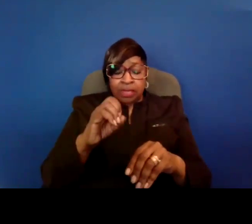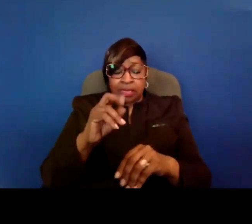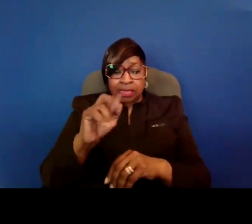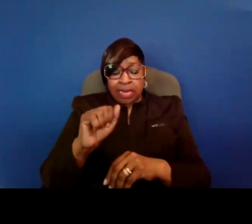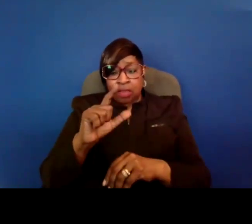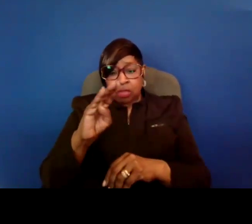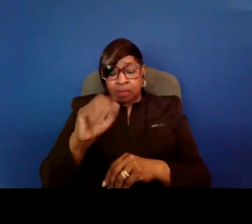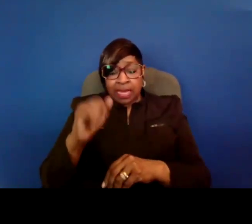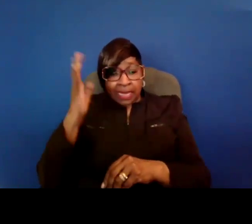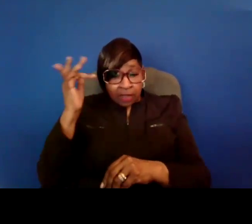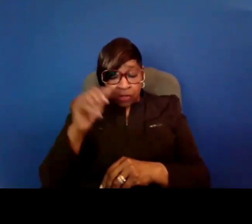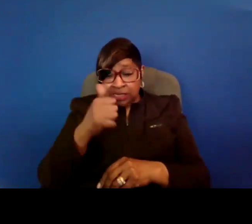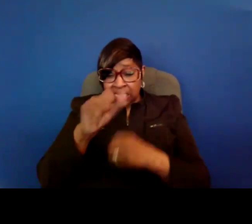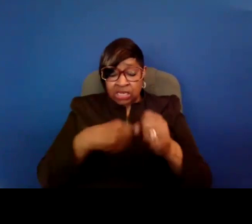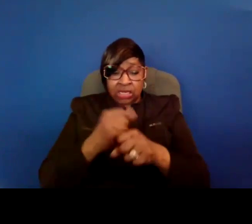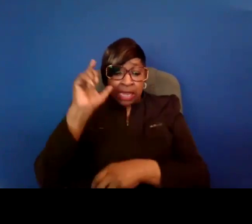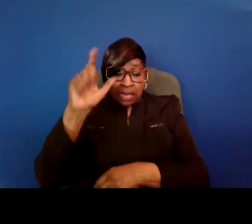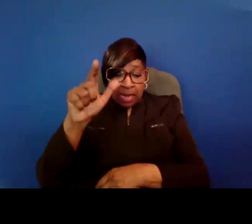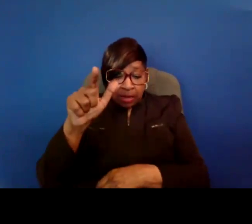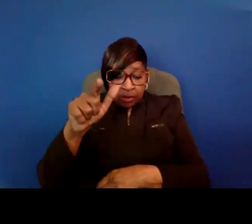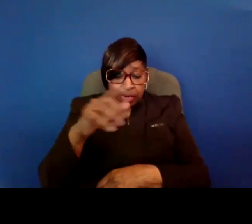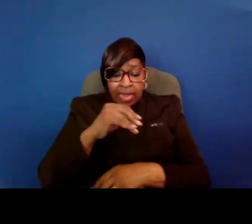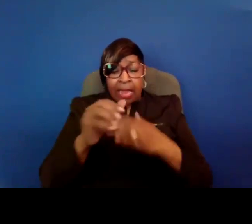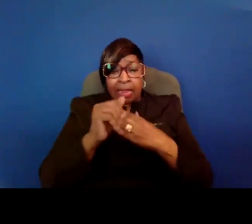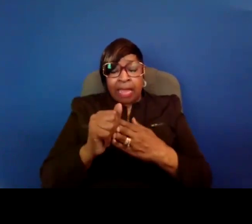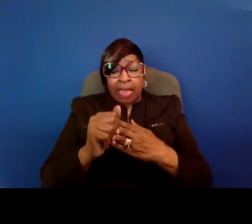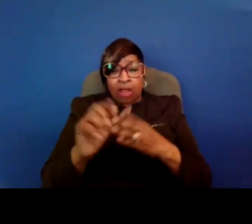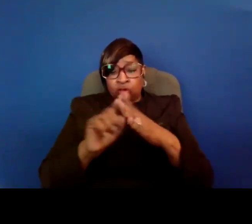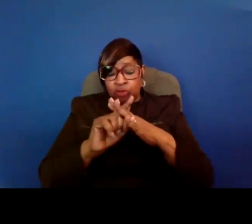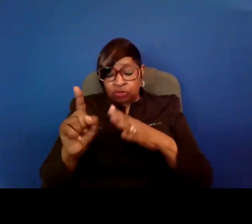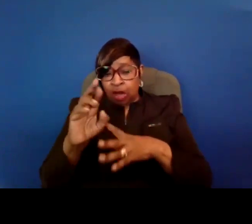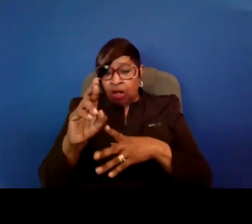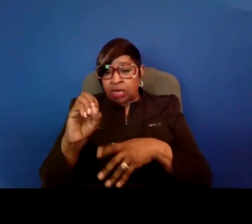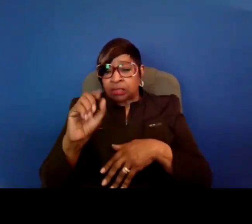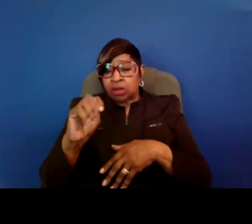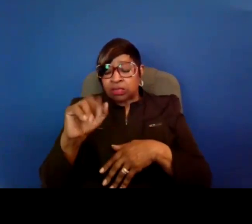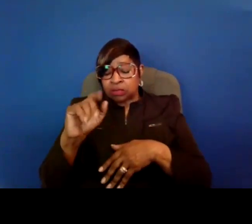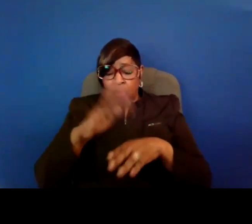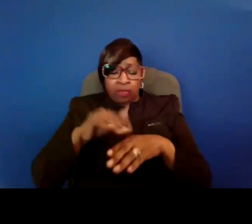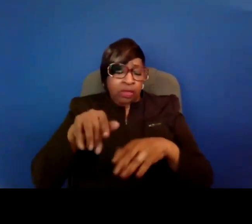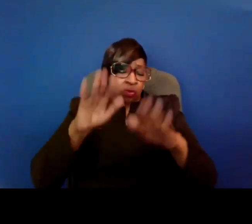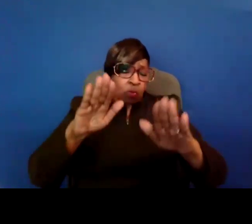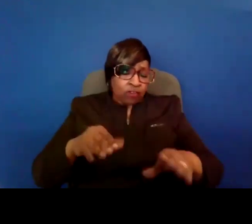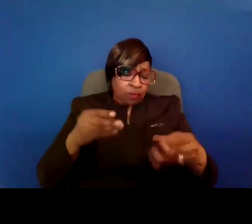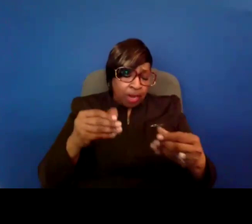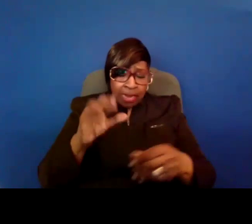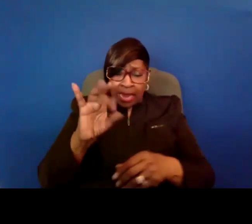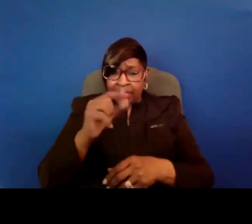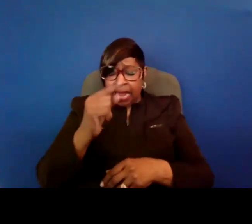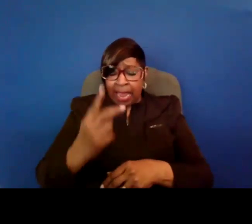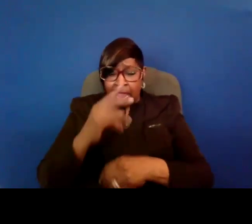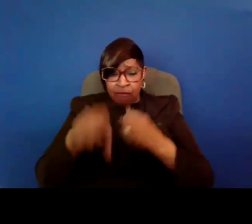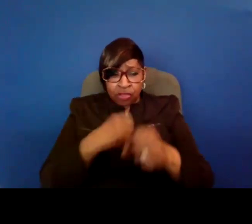later, an hour north, led retreats on this incredible property for 8.5 years, and